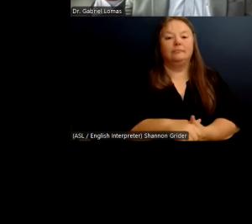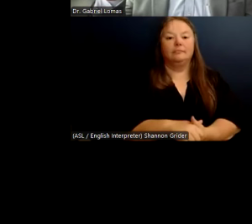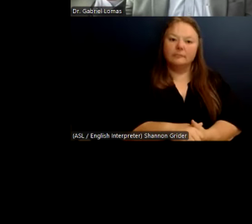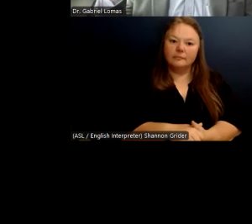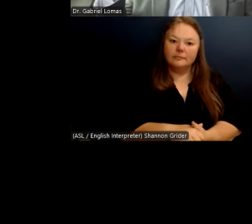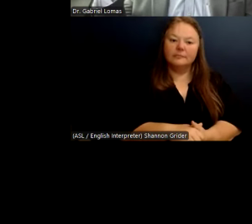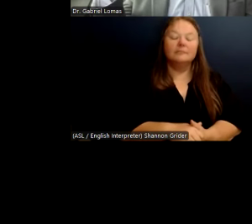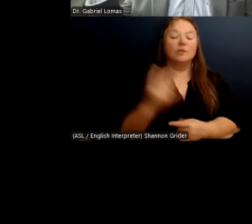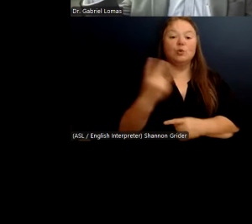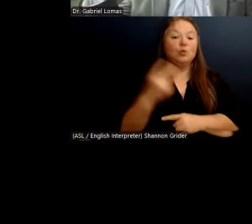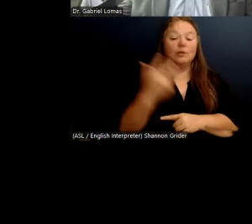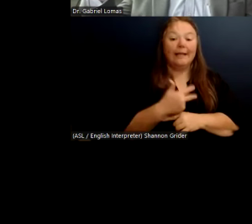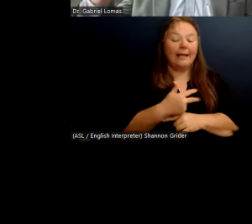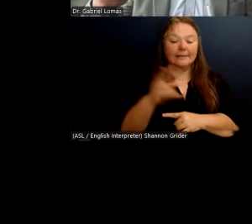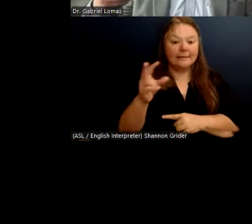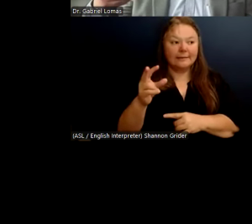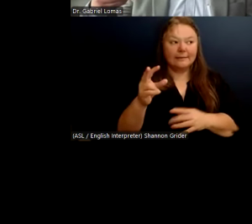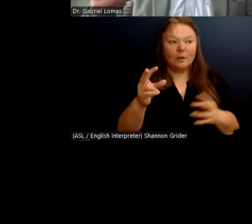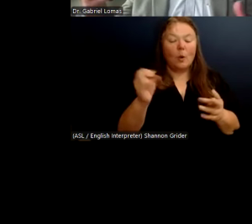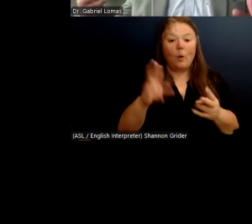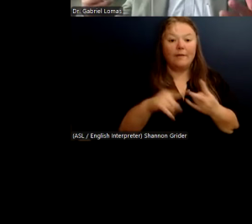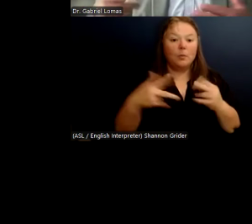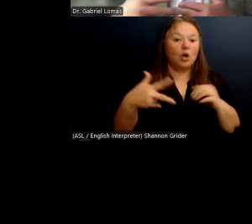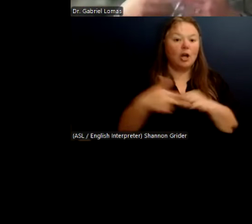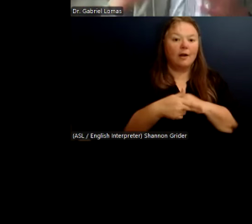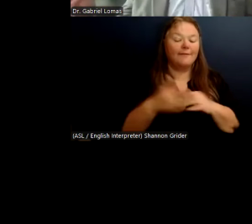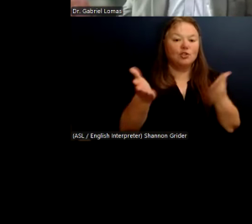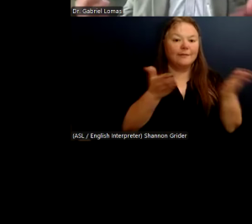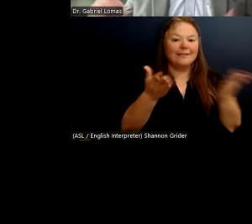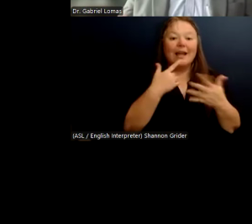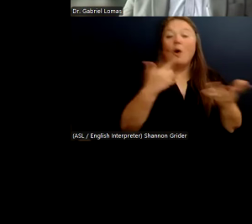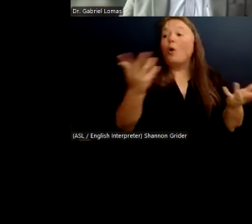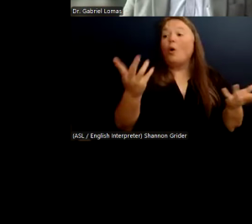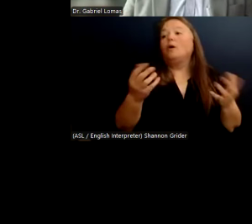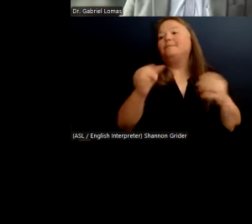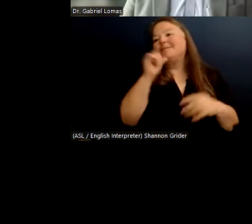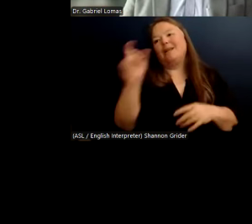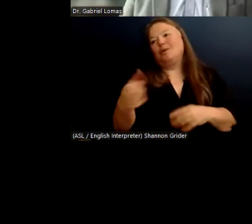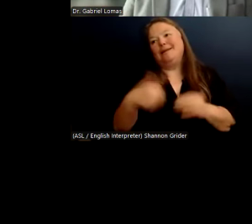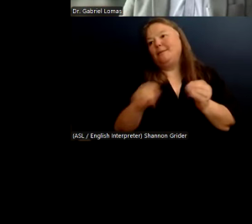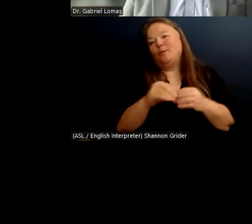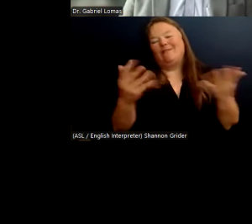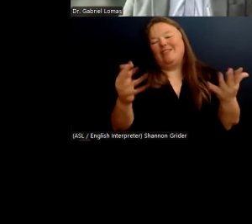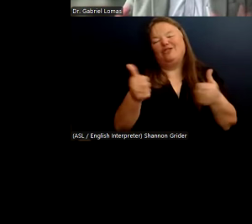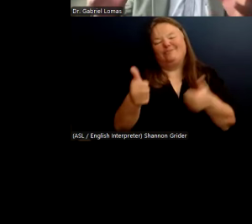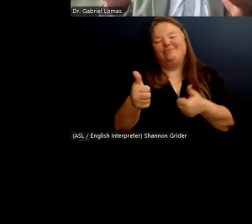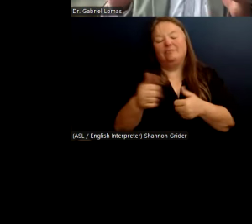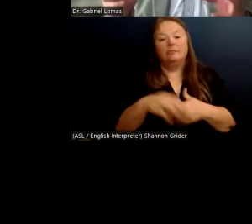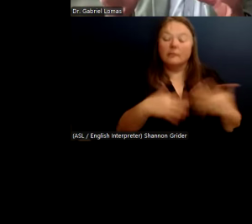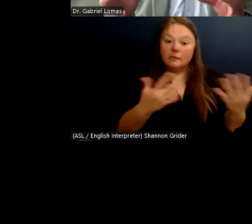in just 2 or 3 days, or they will maybe cut off the service and say they no longer need the service. And so